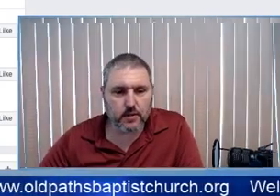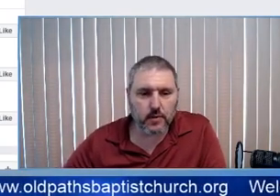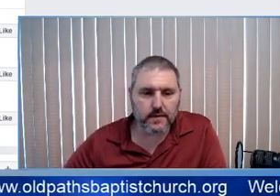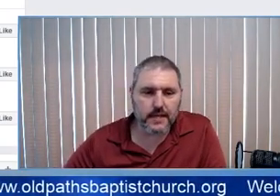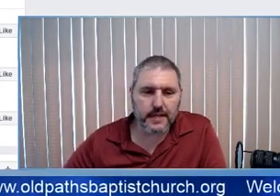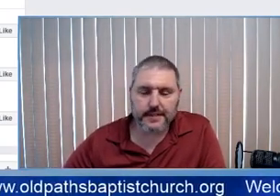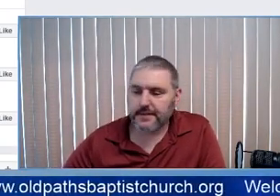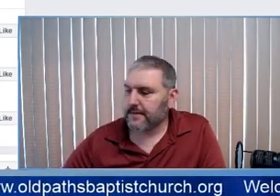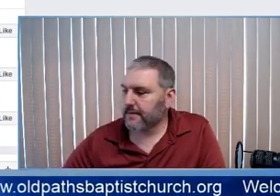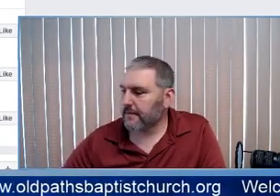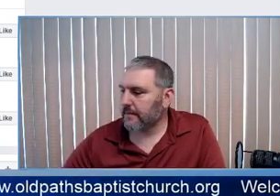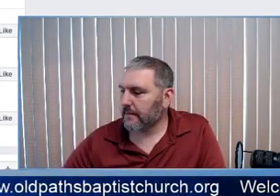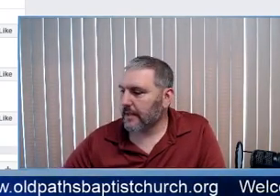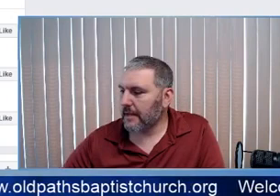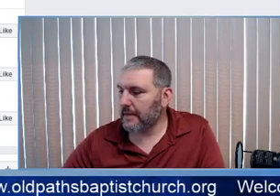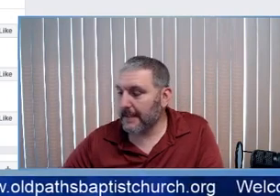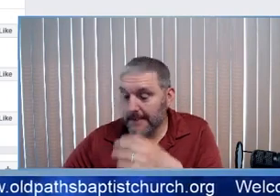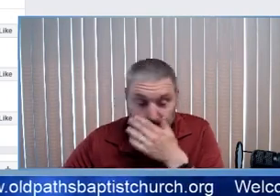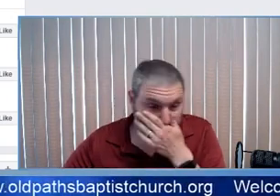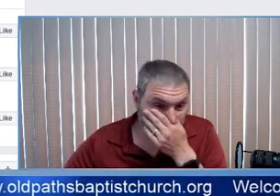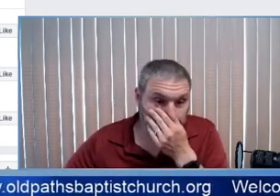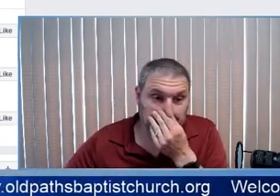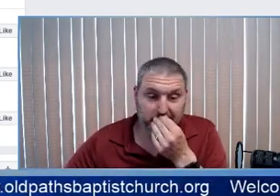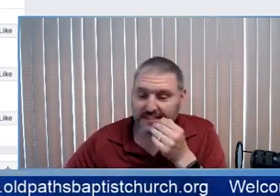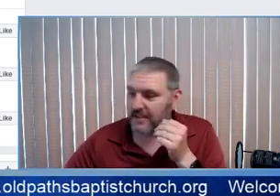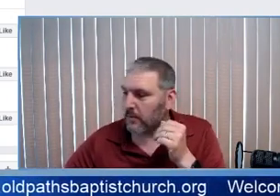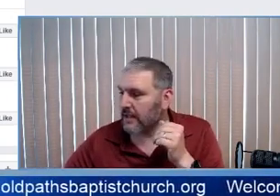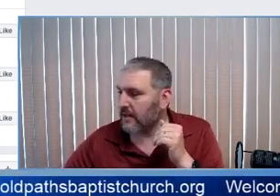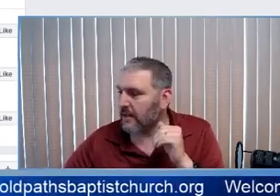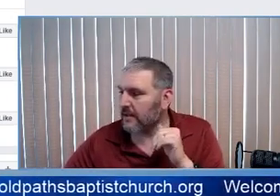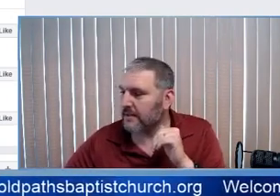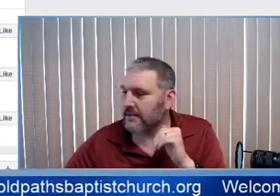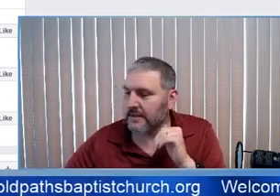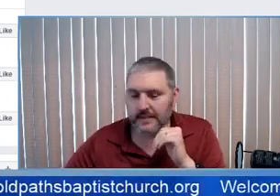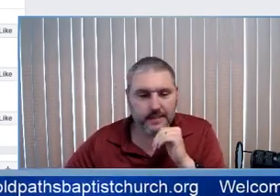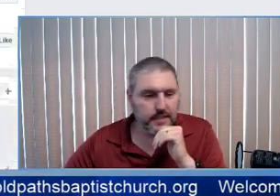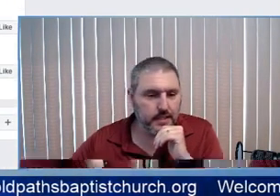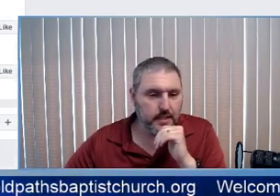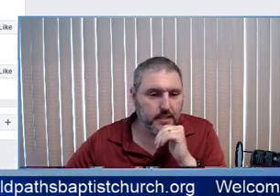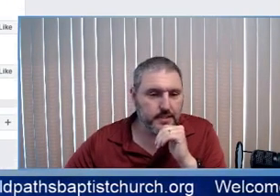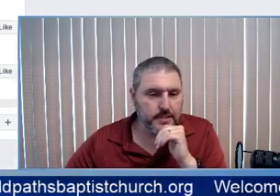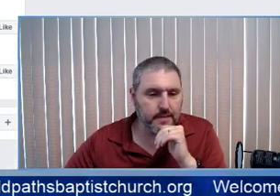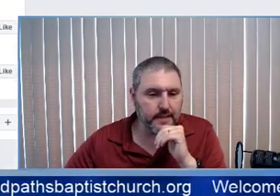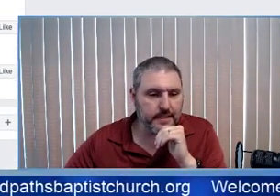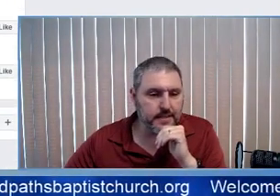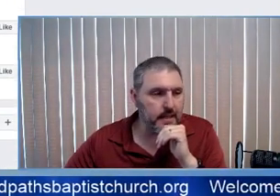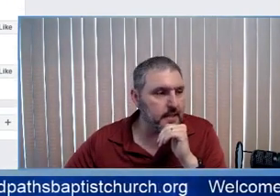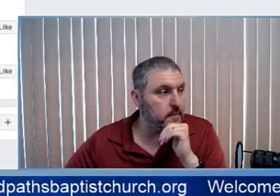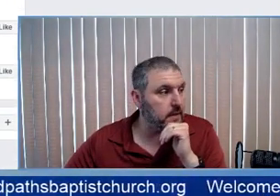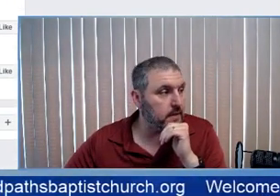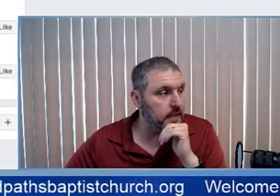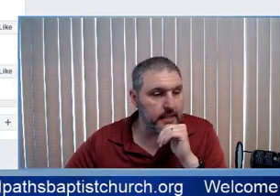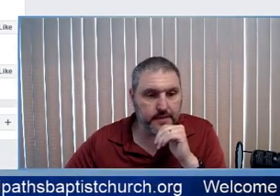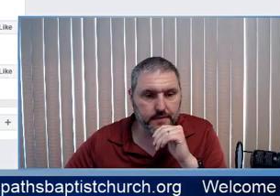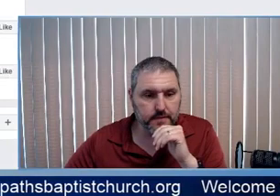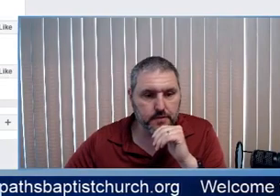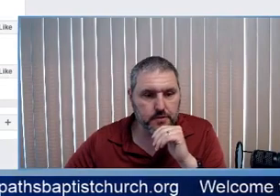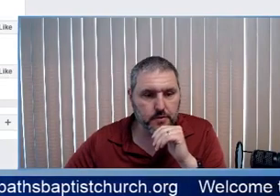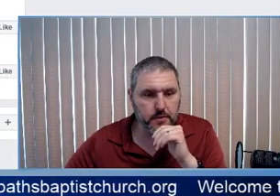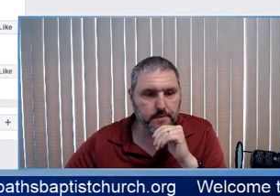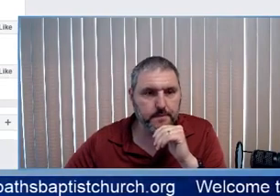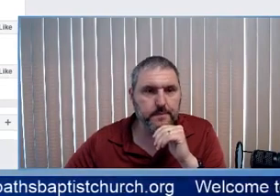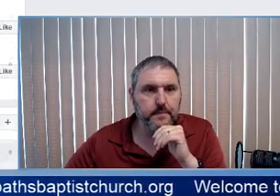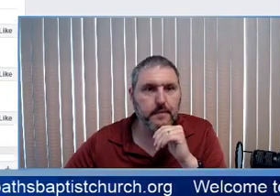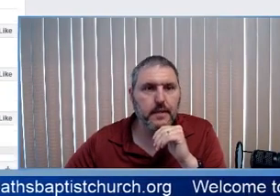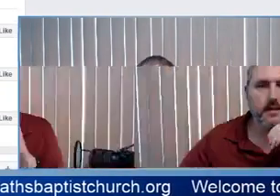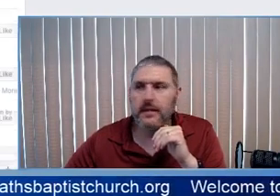praise the Lord for that. Amen. We are definitely excited about that, for